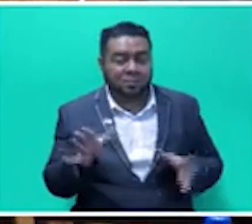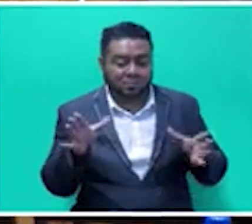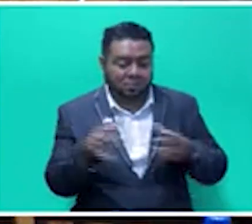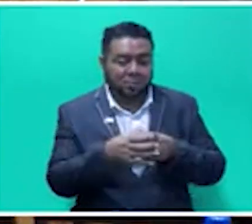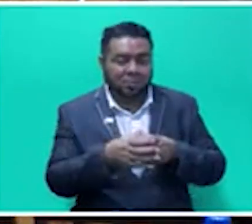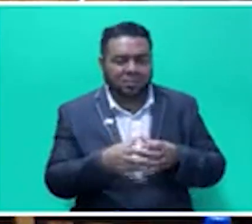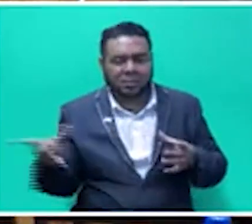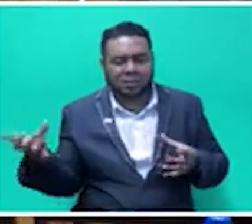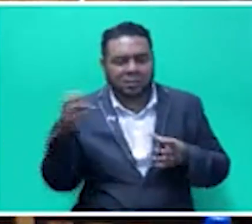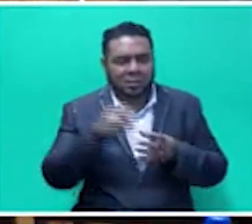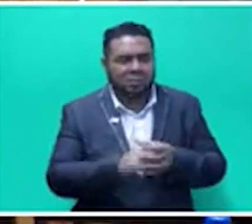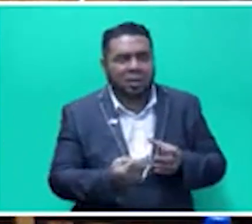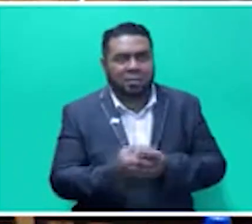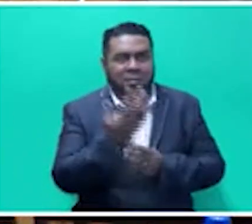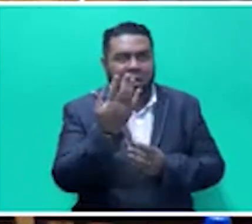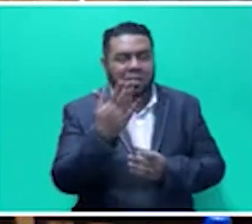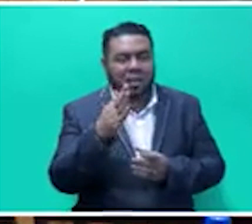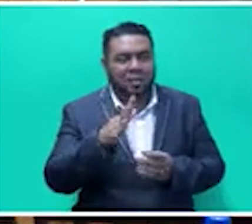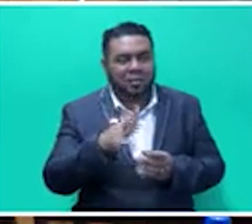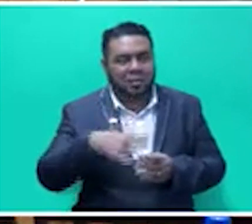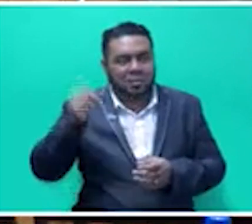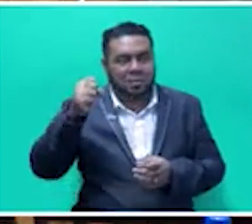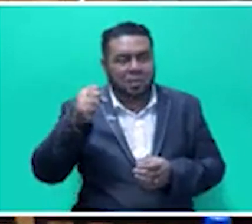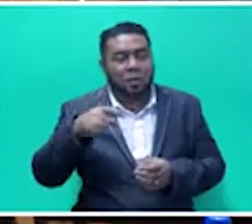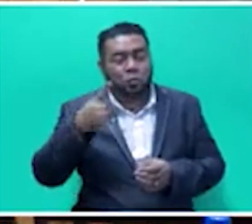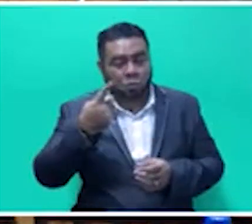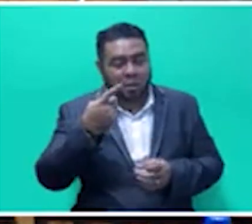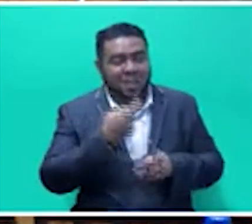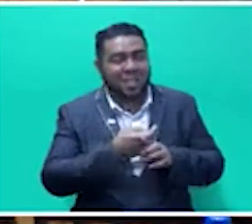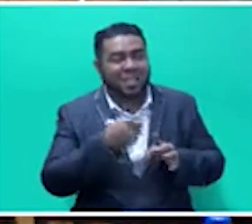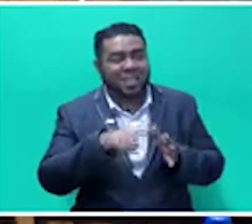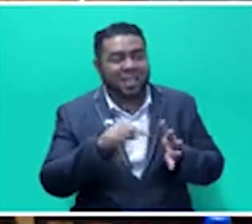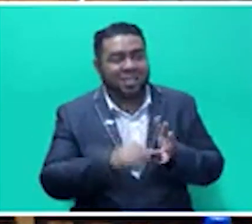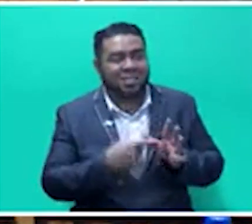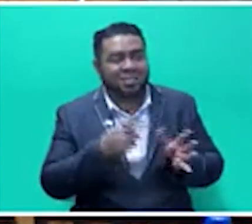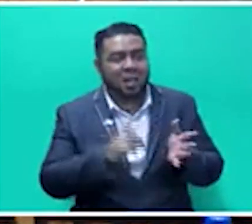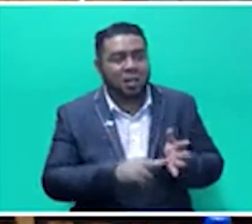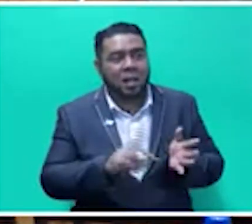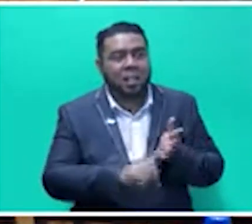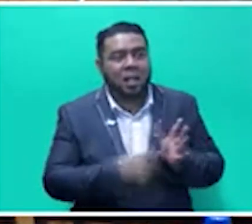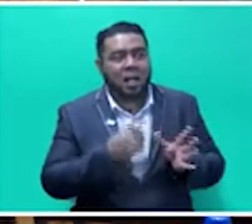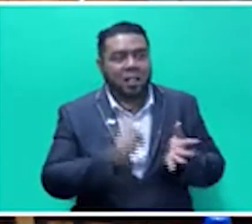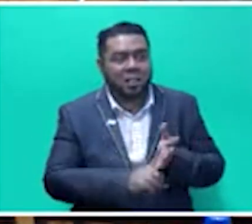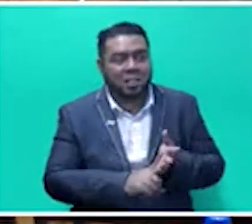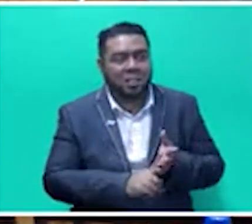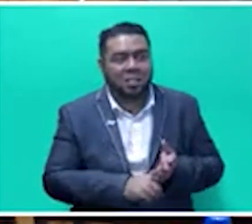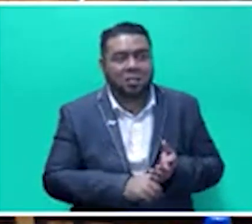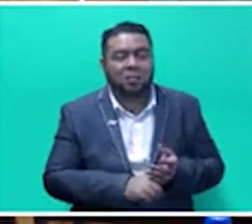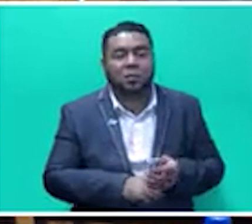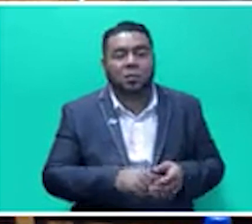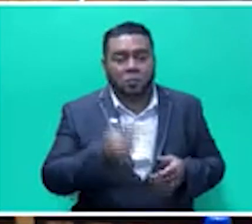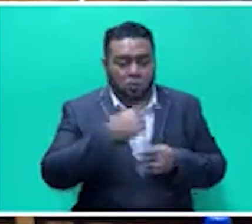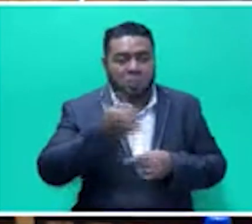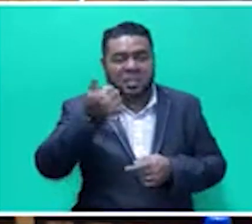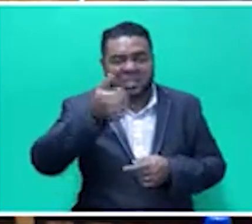and disappear. And I want to remind people like Ketan Lal that NFP is going to be 60 years old in July this